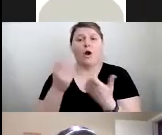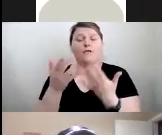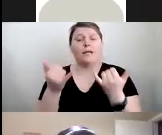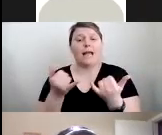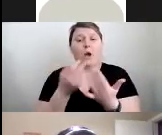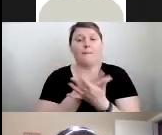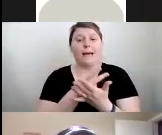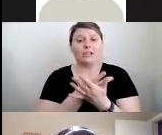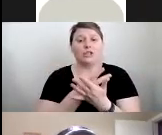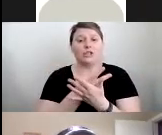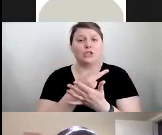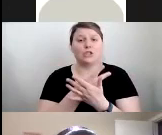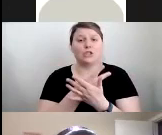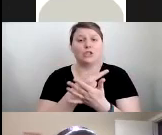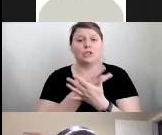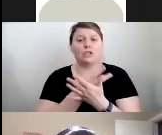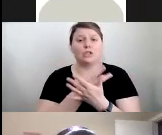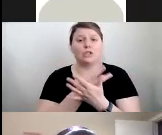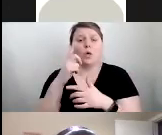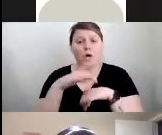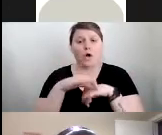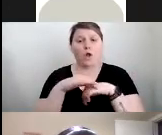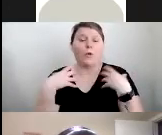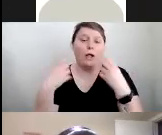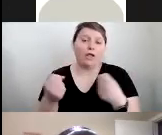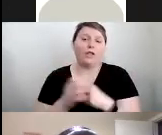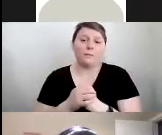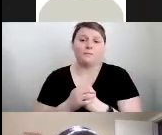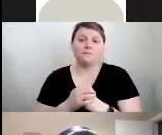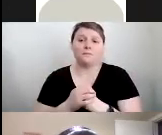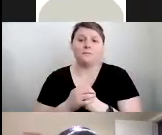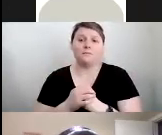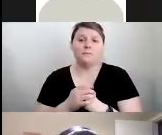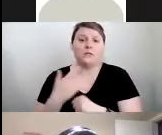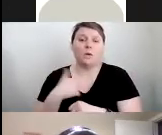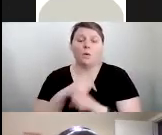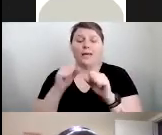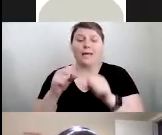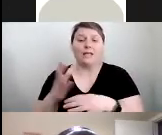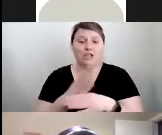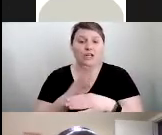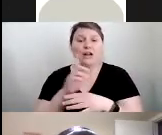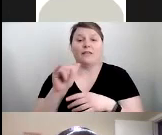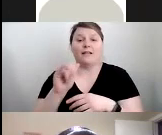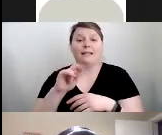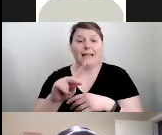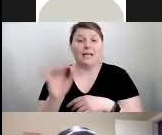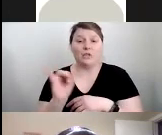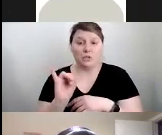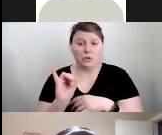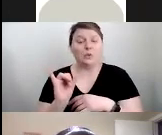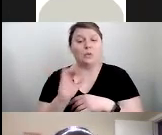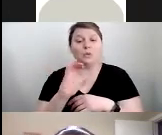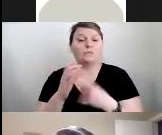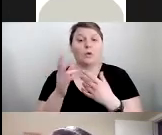master's in global health. So we can share that link. Excuse me, we can share that link, or